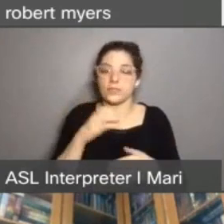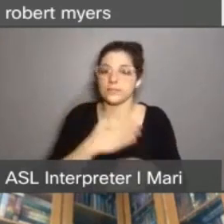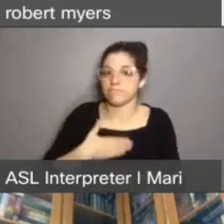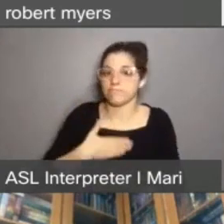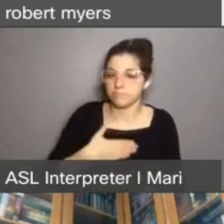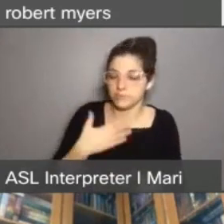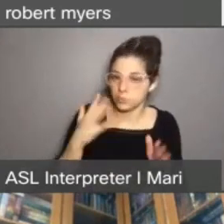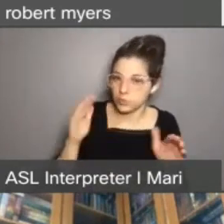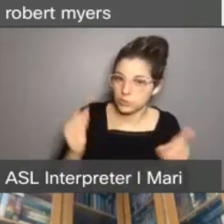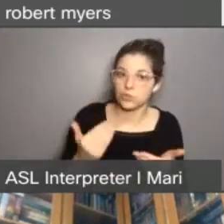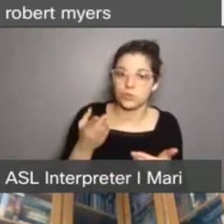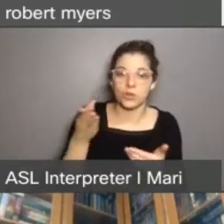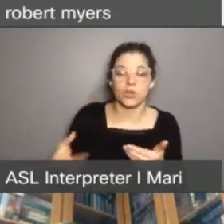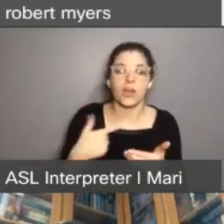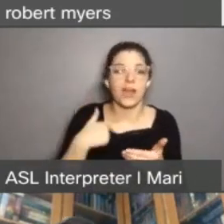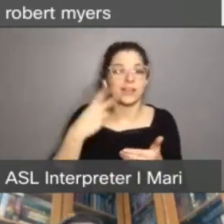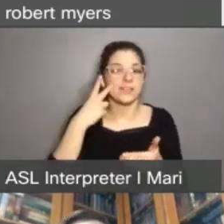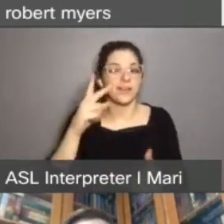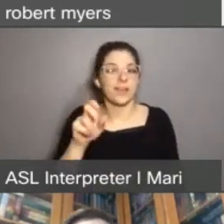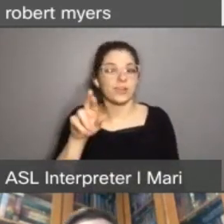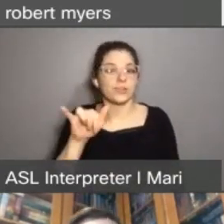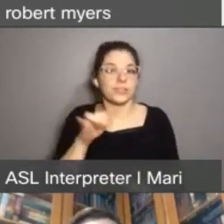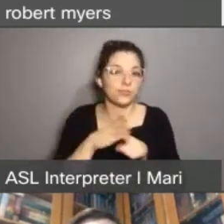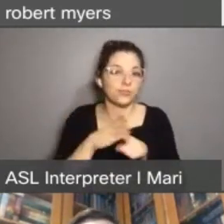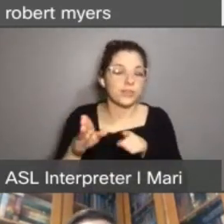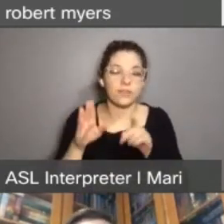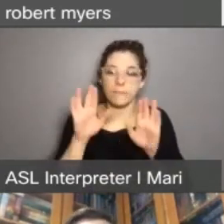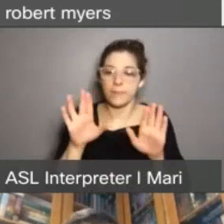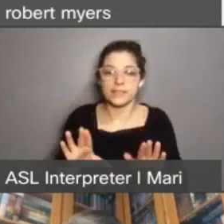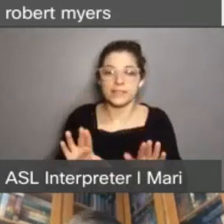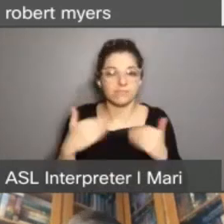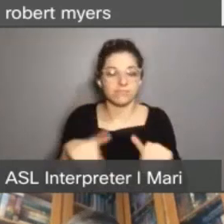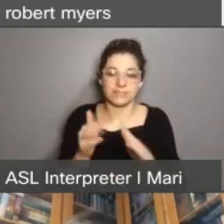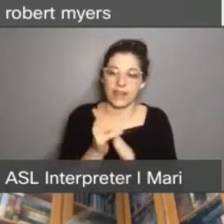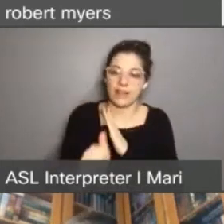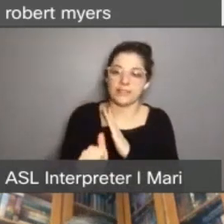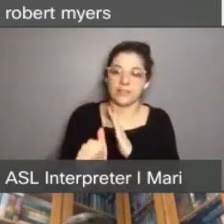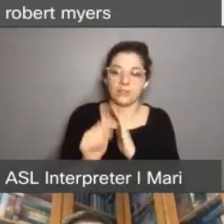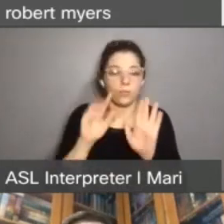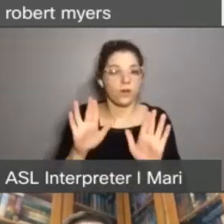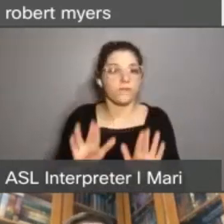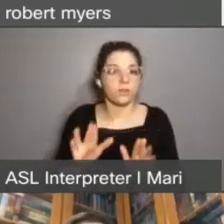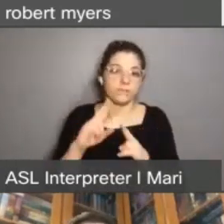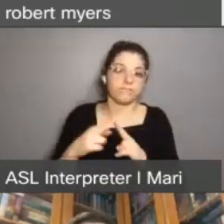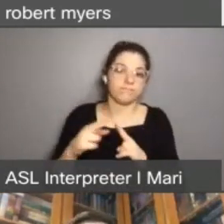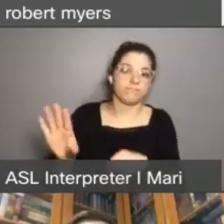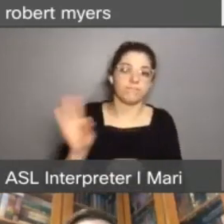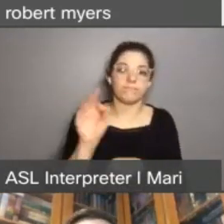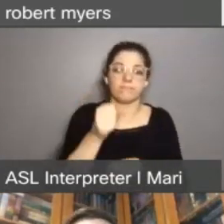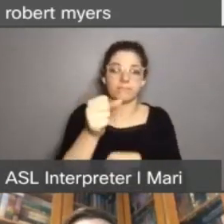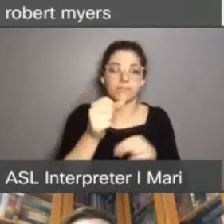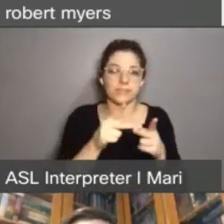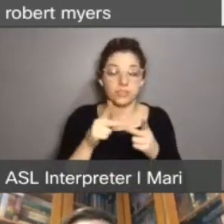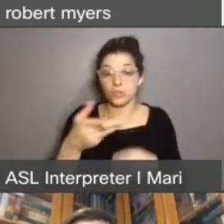able to introduce her. I watched Carrie's career. She's incredibly talented. I think it's wonderful that she's been named to this position. So